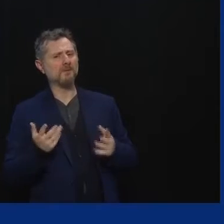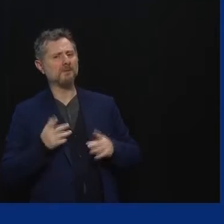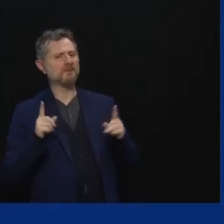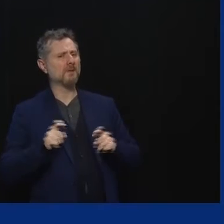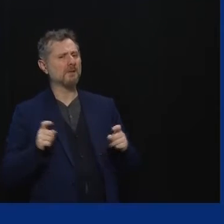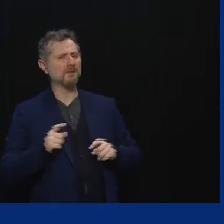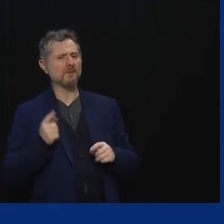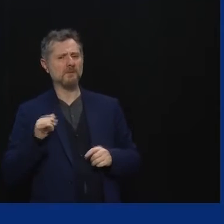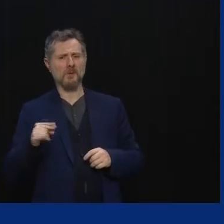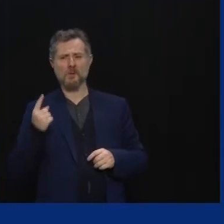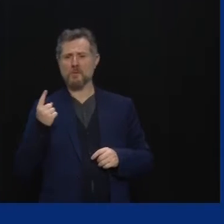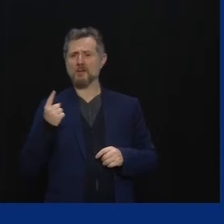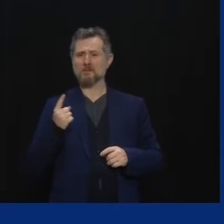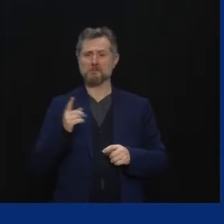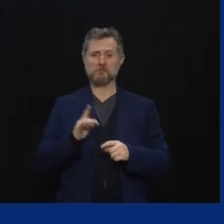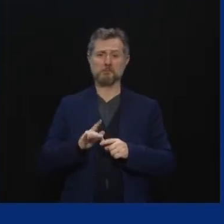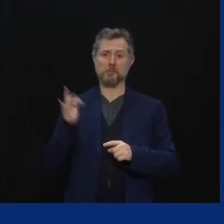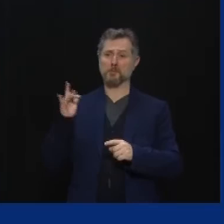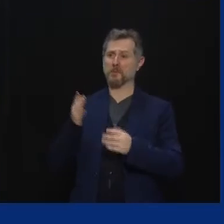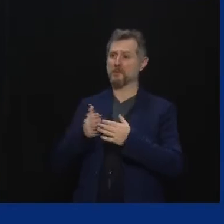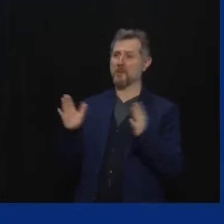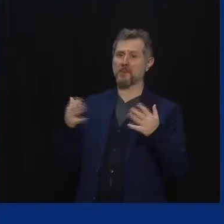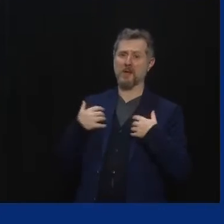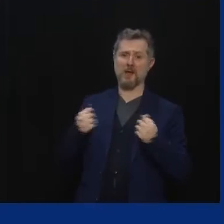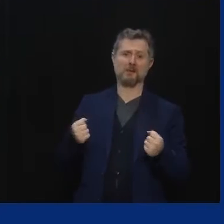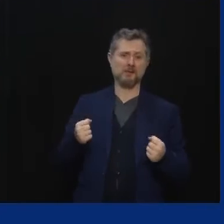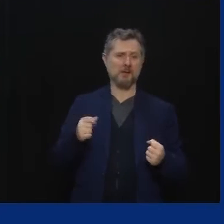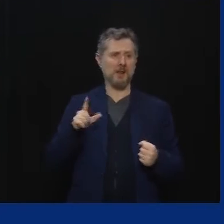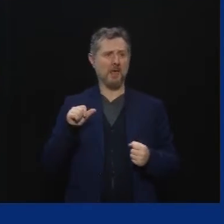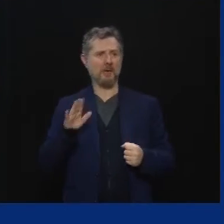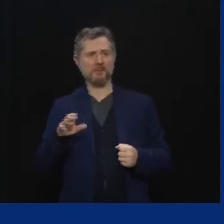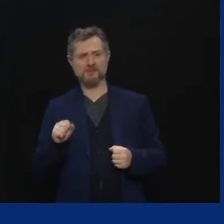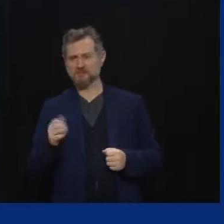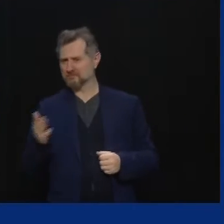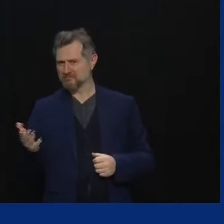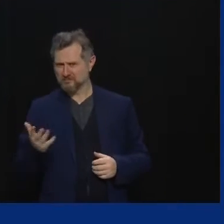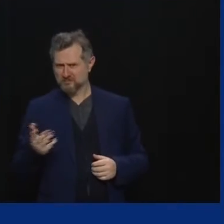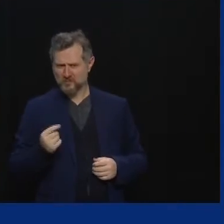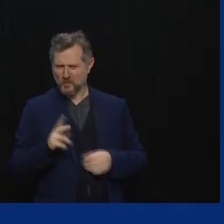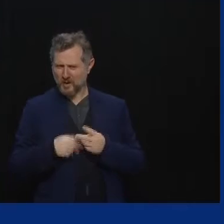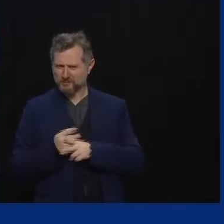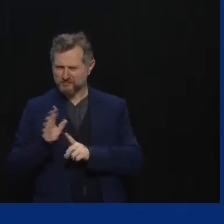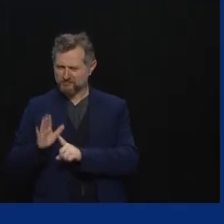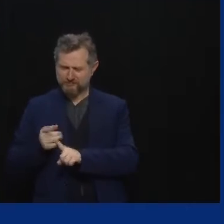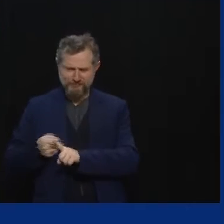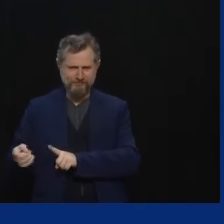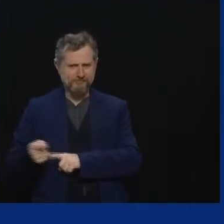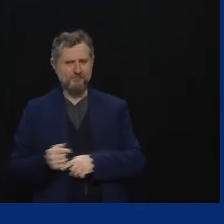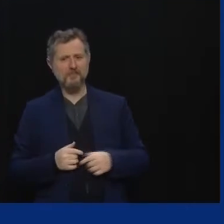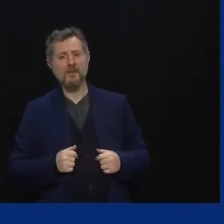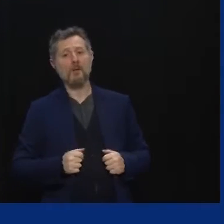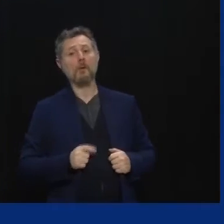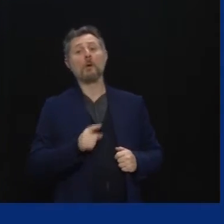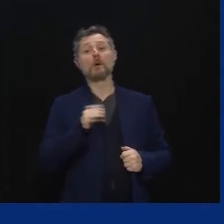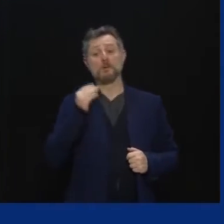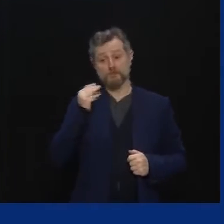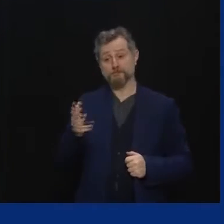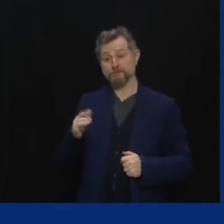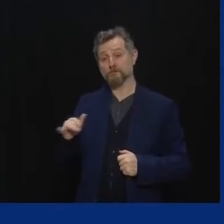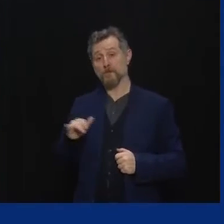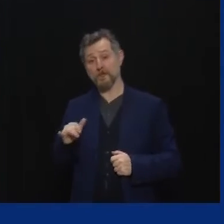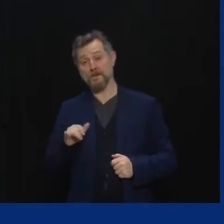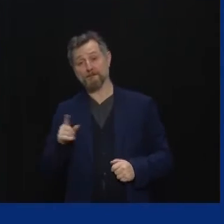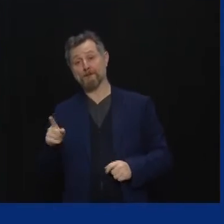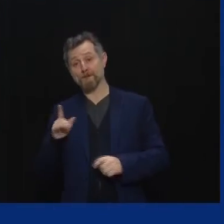country. What are they doing to make sure that they're detecting this? Well, the Wadsworth Lab, as you've said, is a premier public health lab, not just in